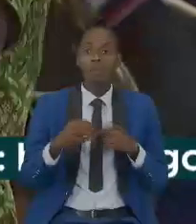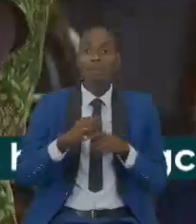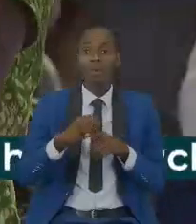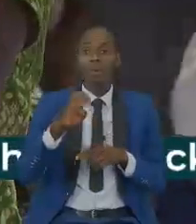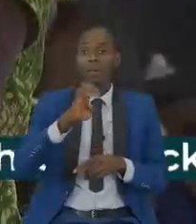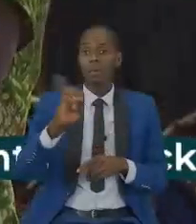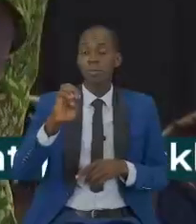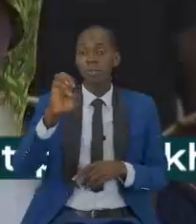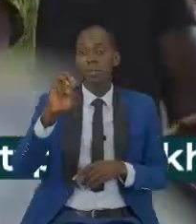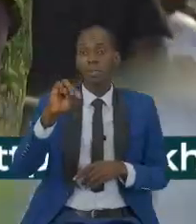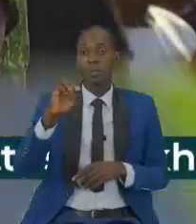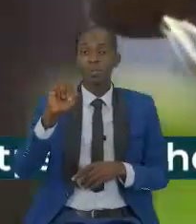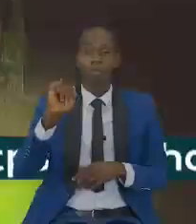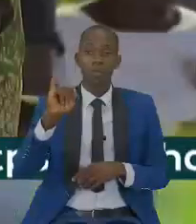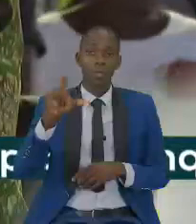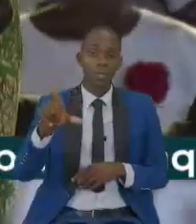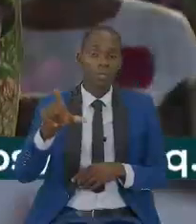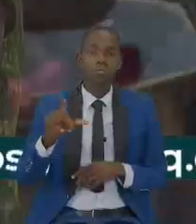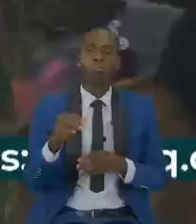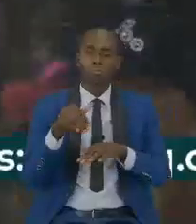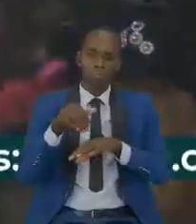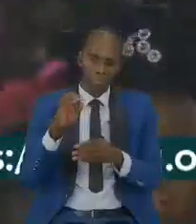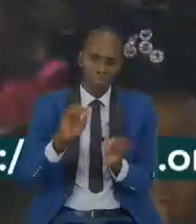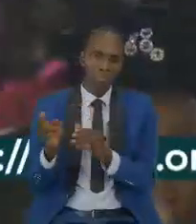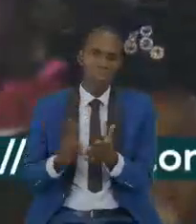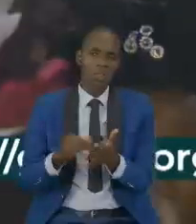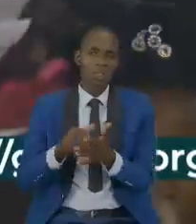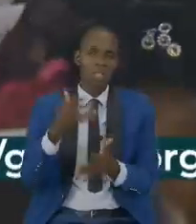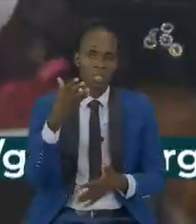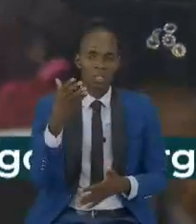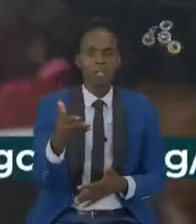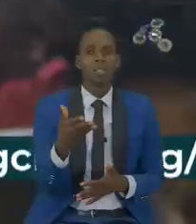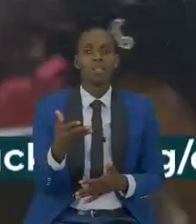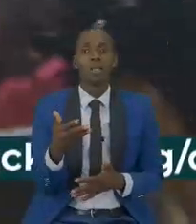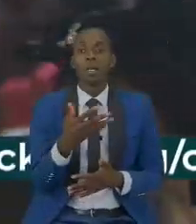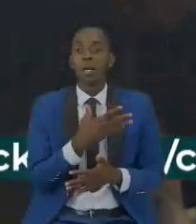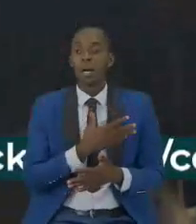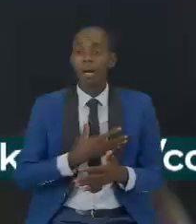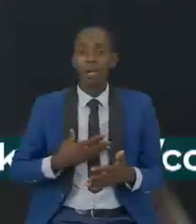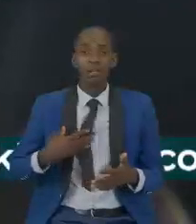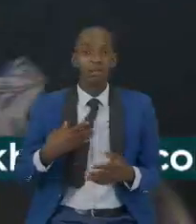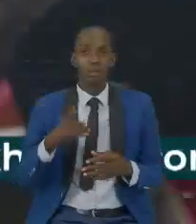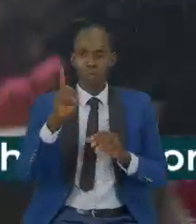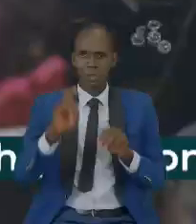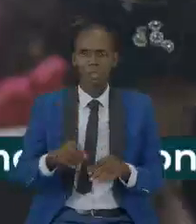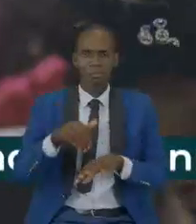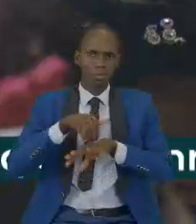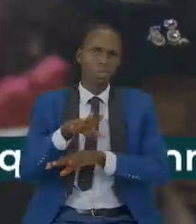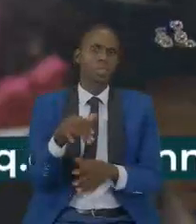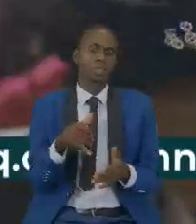If you are watching online, and you just gave your life to Christ after the pastor's message this